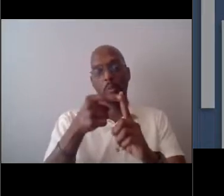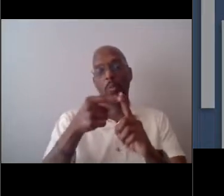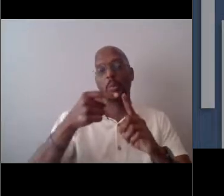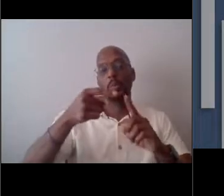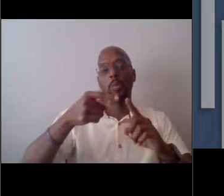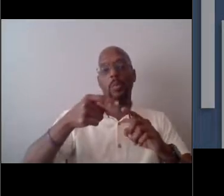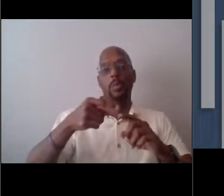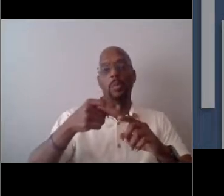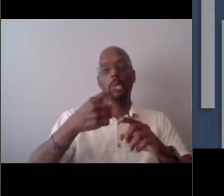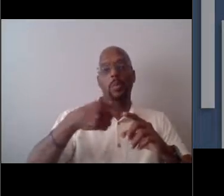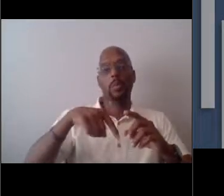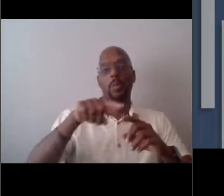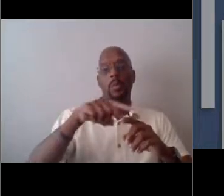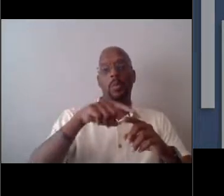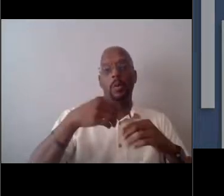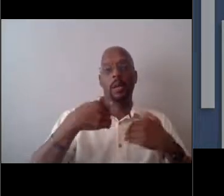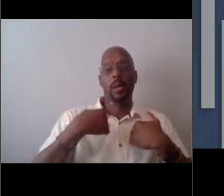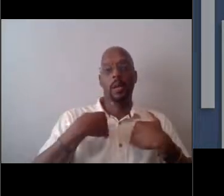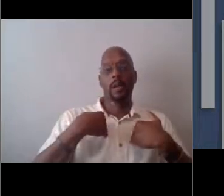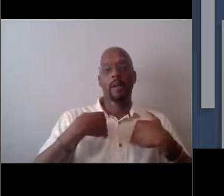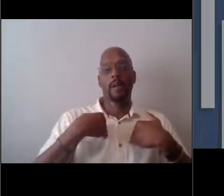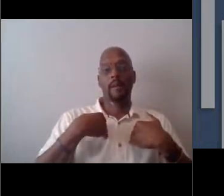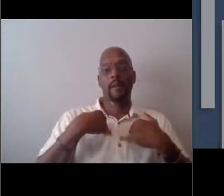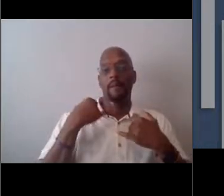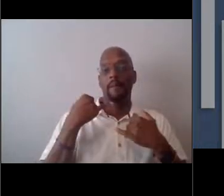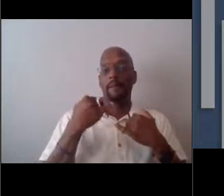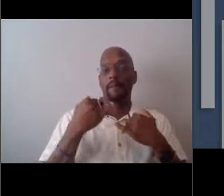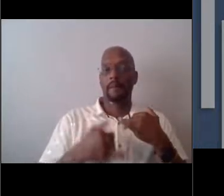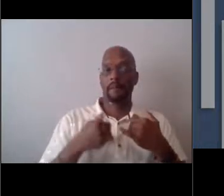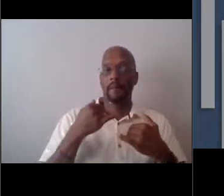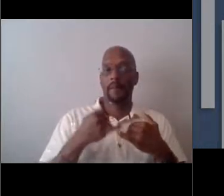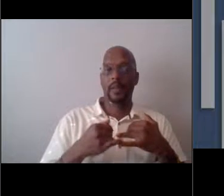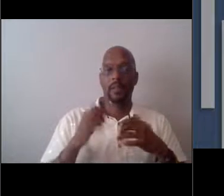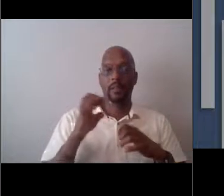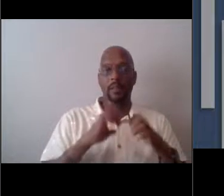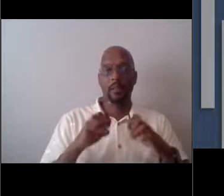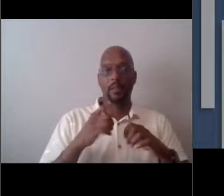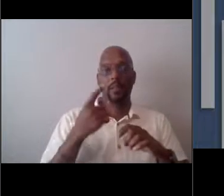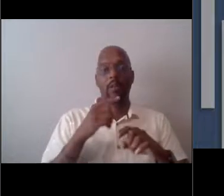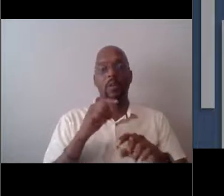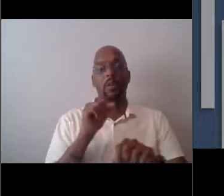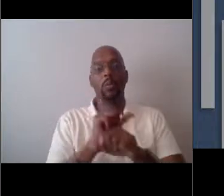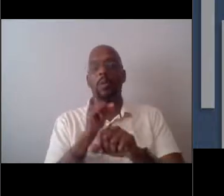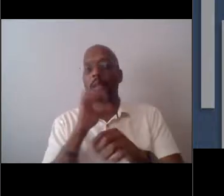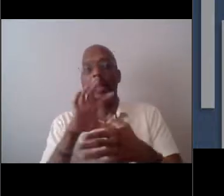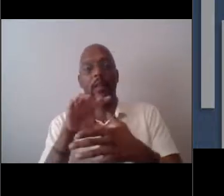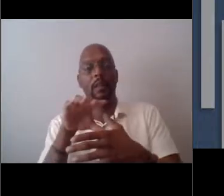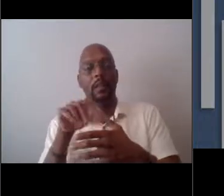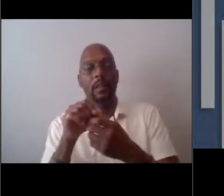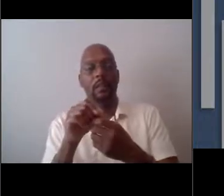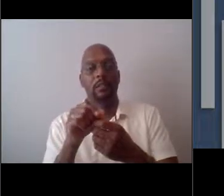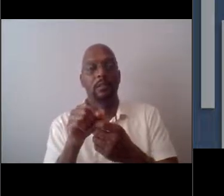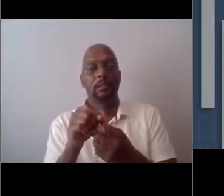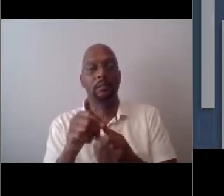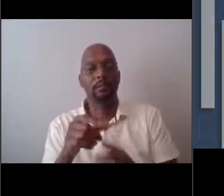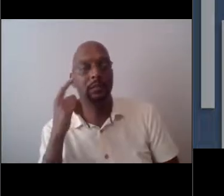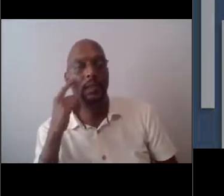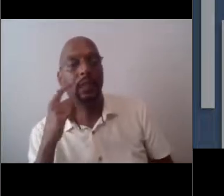However, we are currently exploring and finalizing the analysis on non-work destinations. And we believe this is